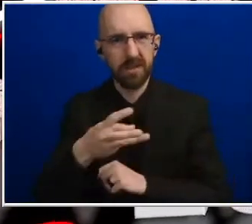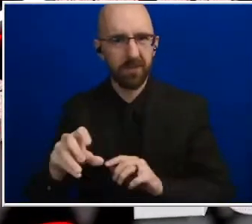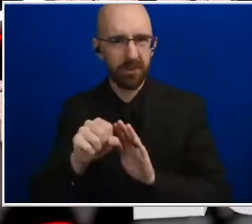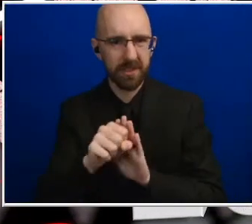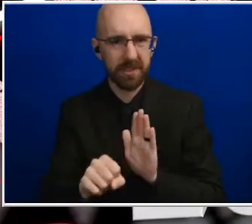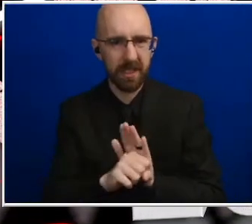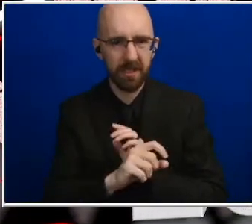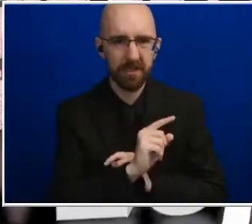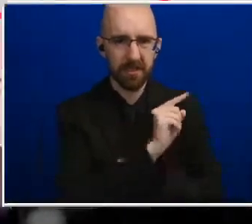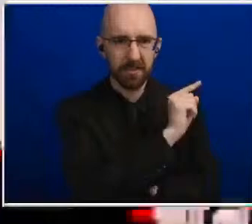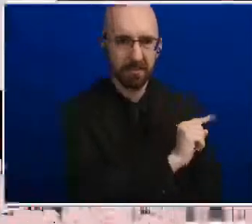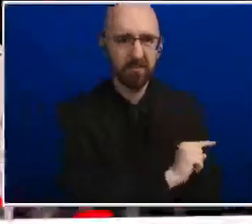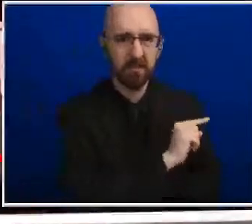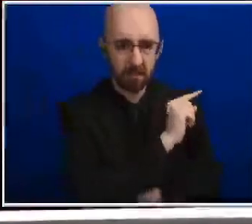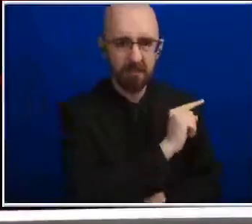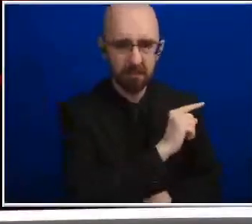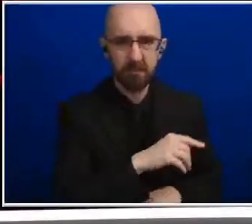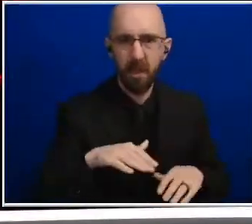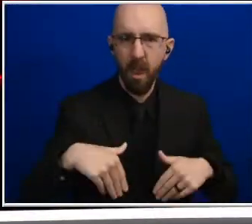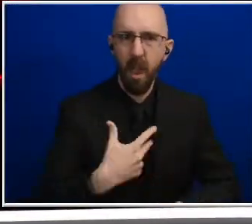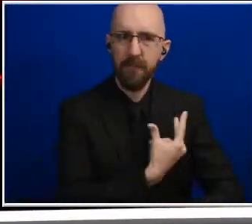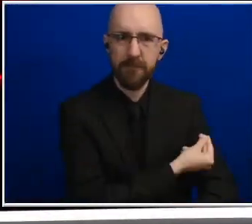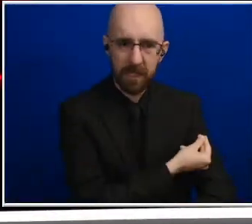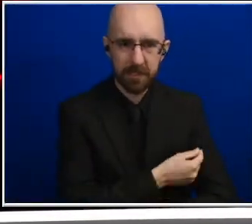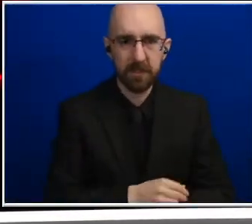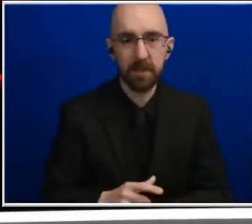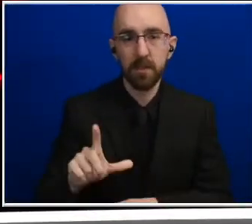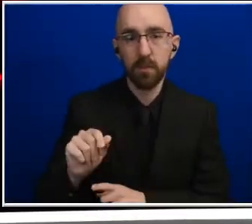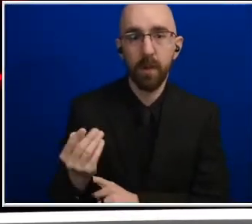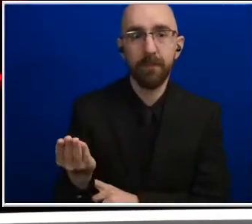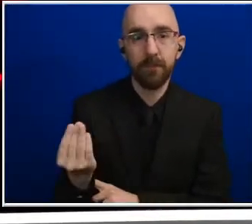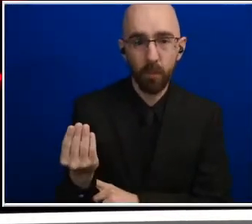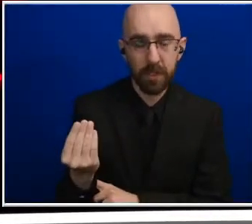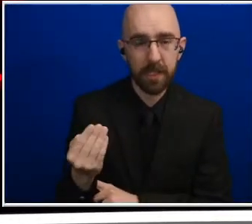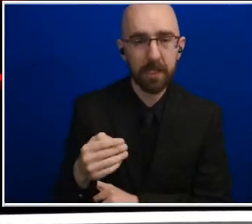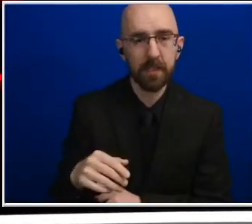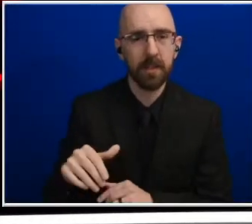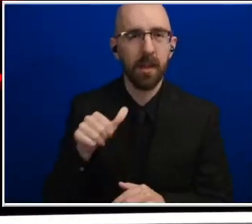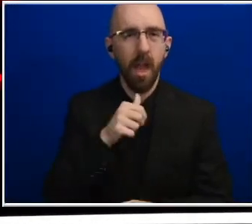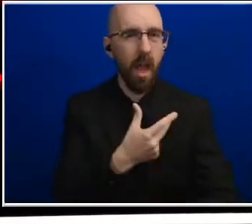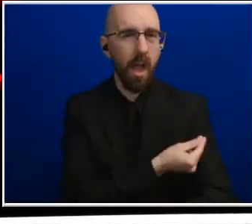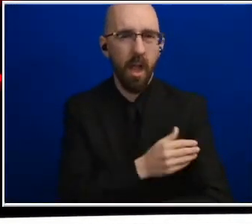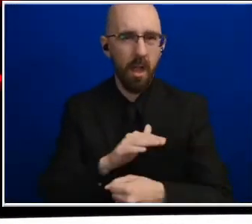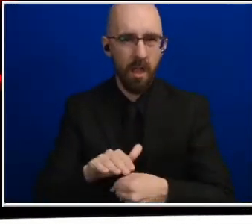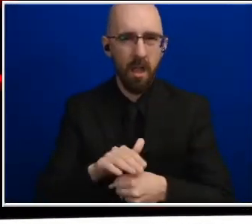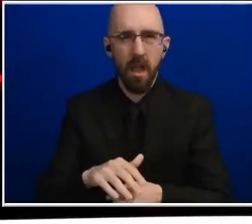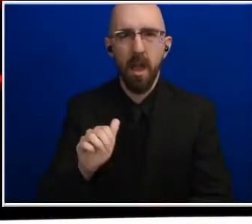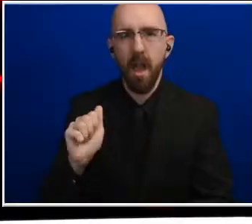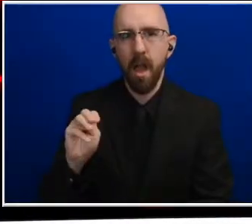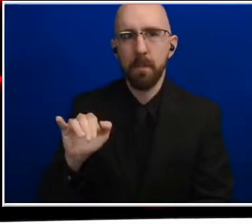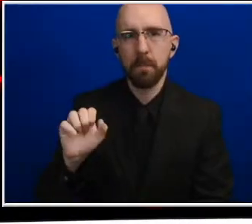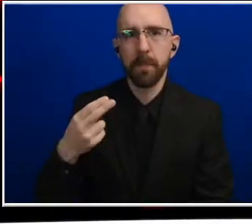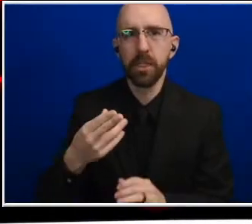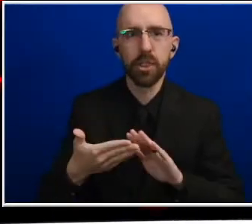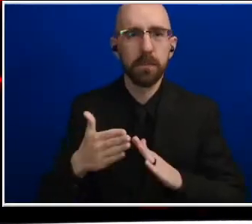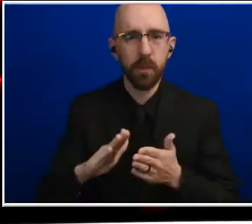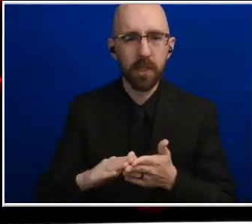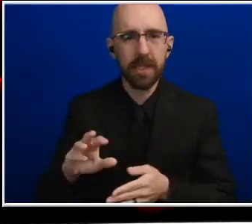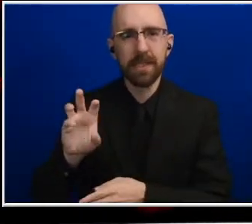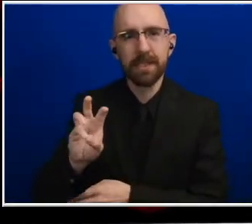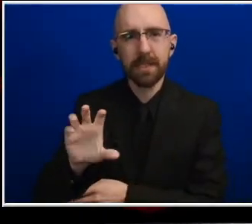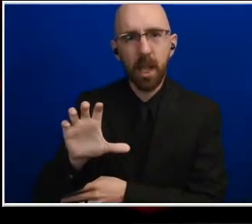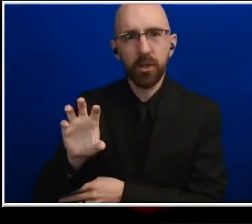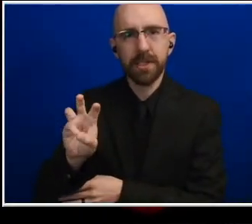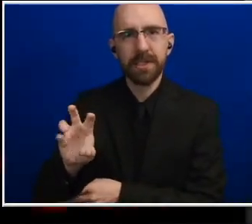unvaccinated individuals. In 2014, an under-immunized Amish community led to 667 reported